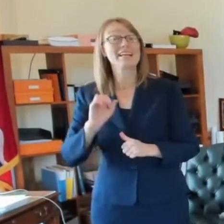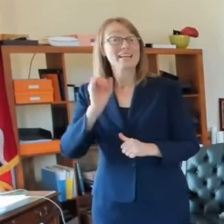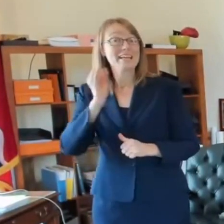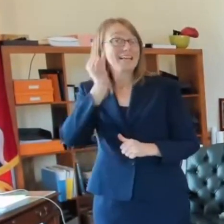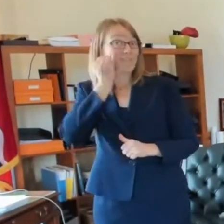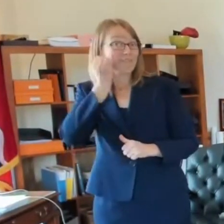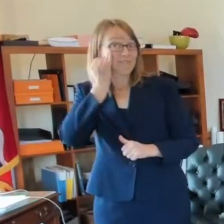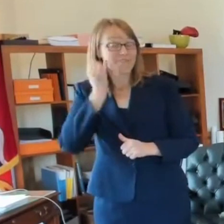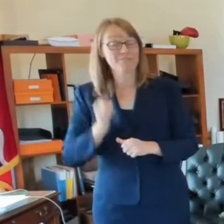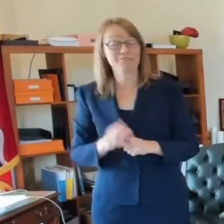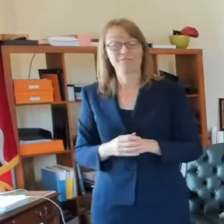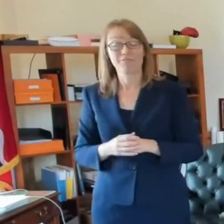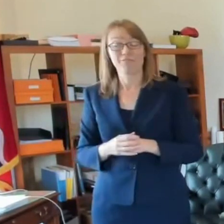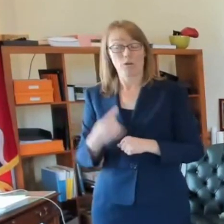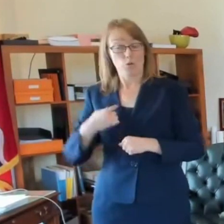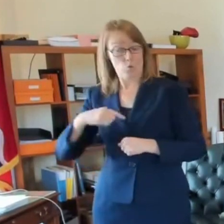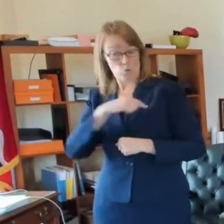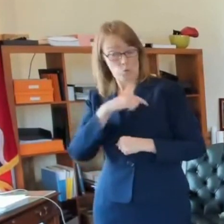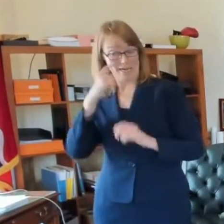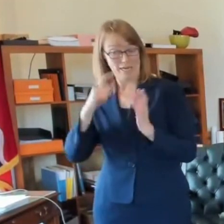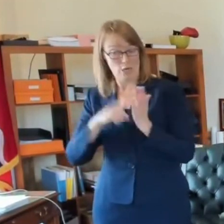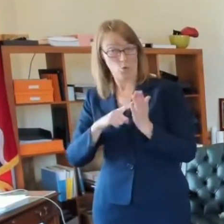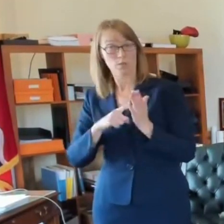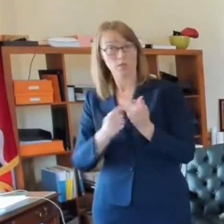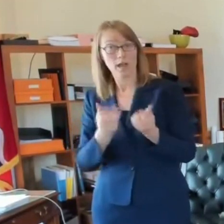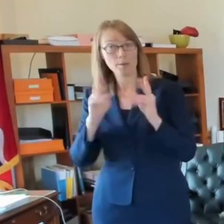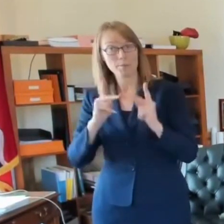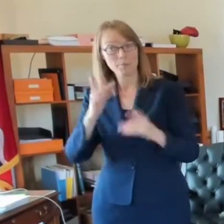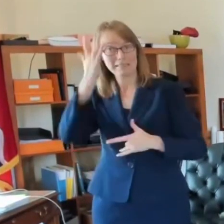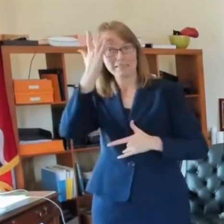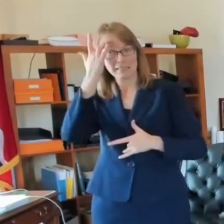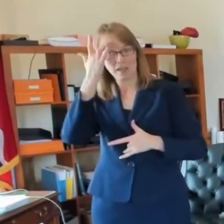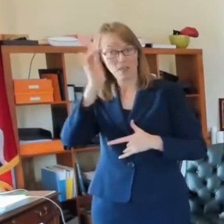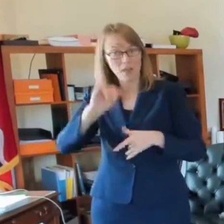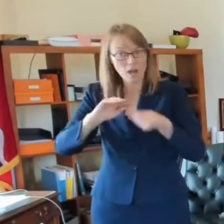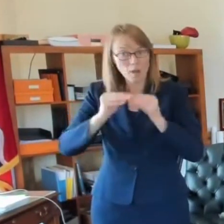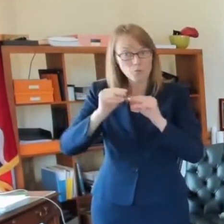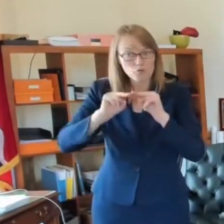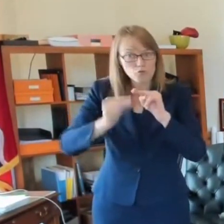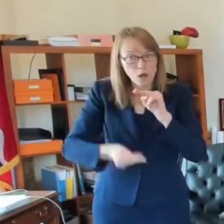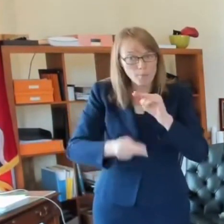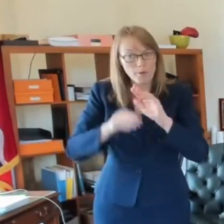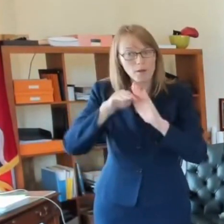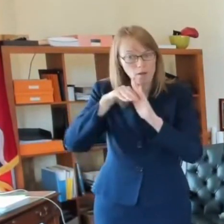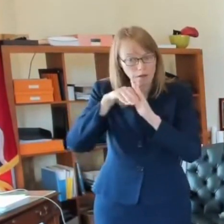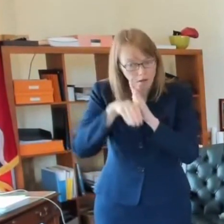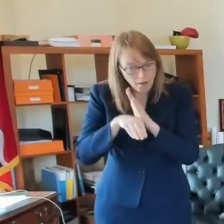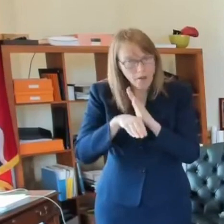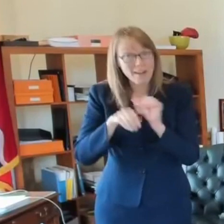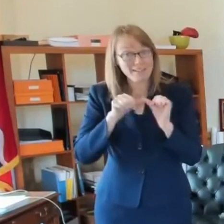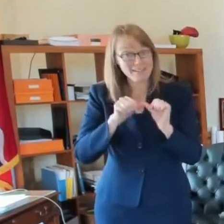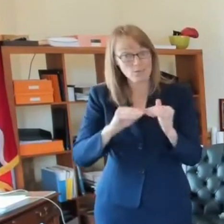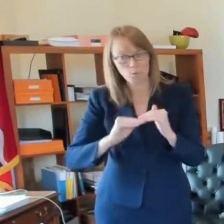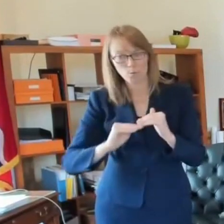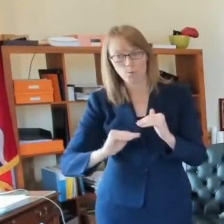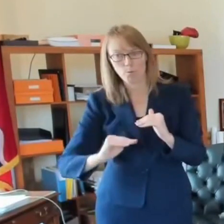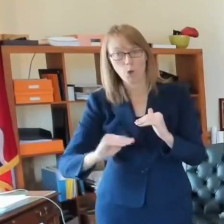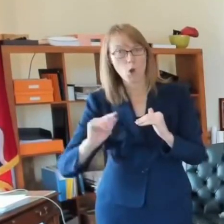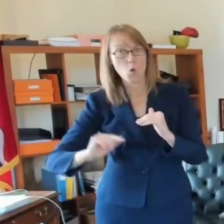down, then we might consider doing something different. But right now, I honestly do not